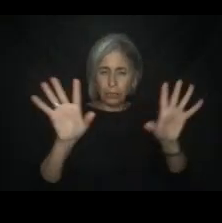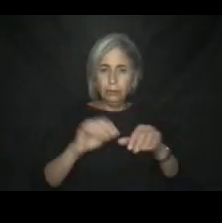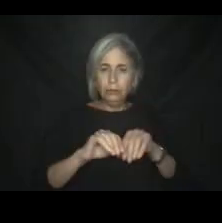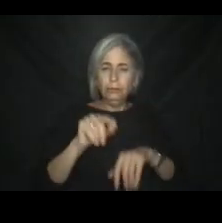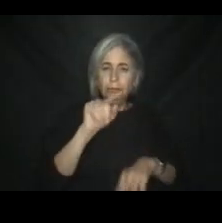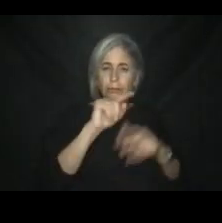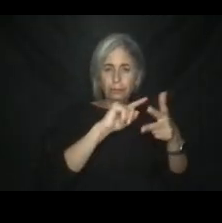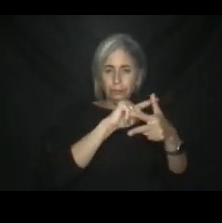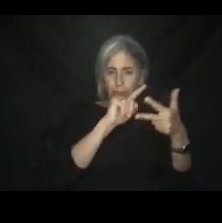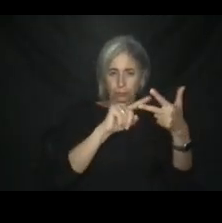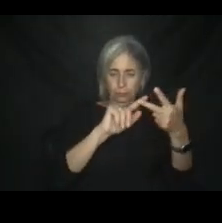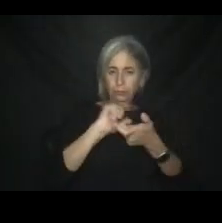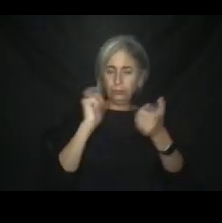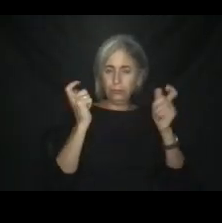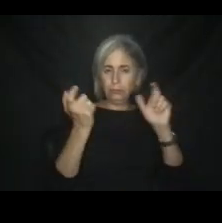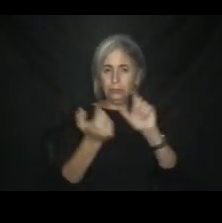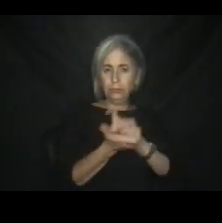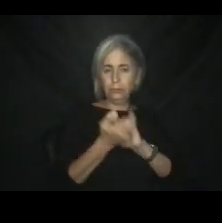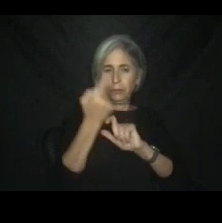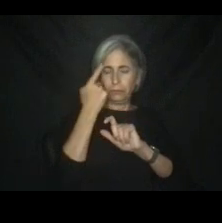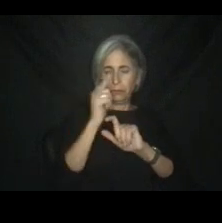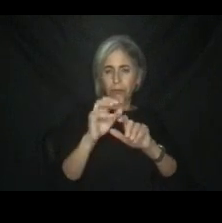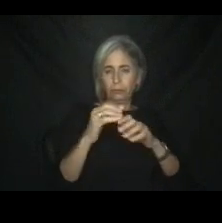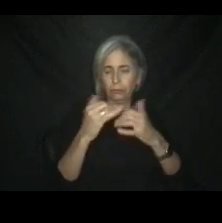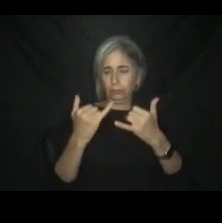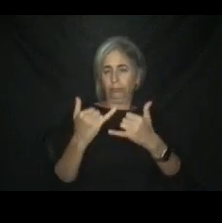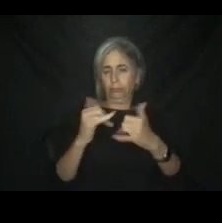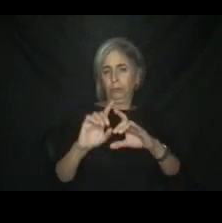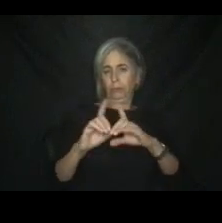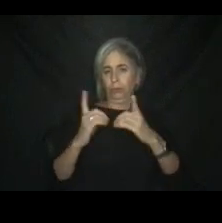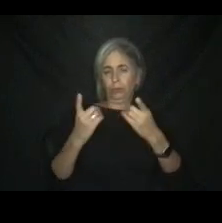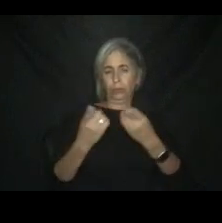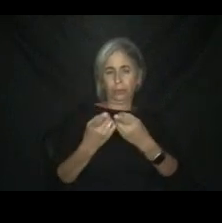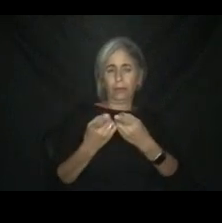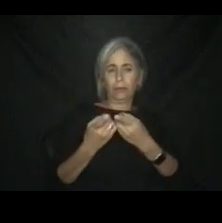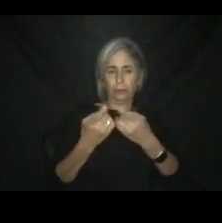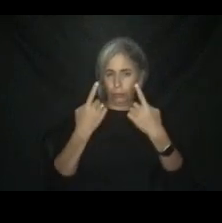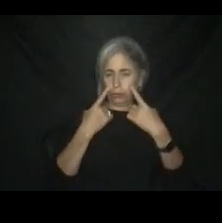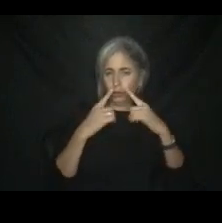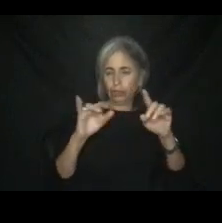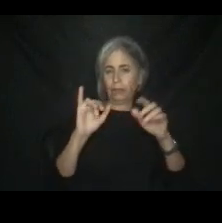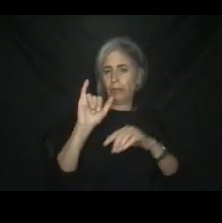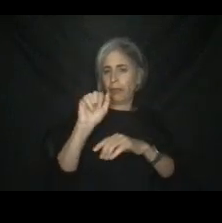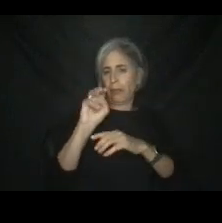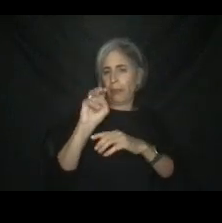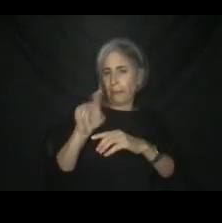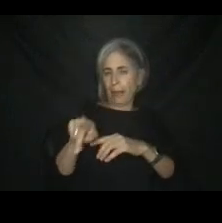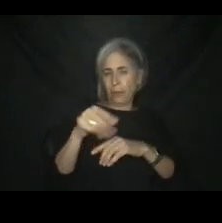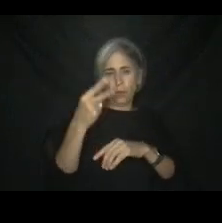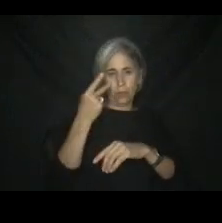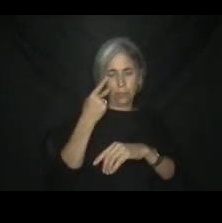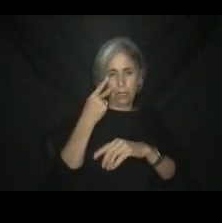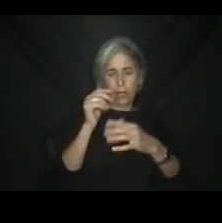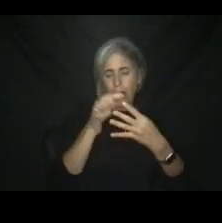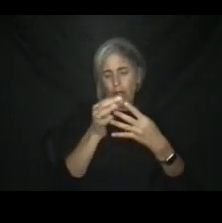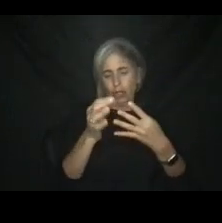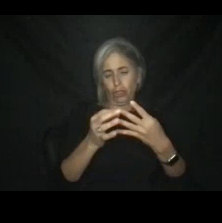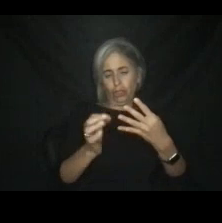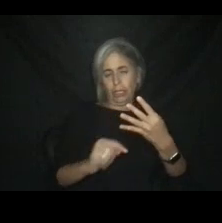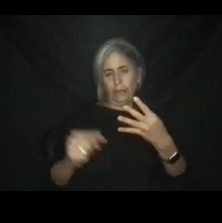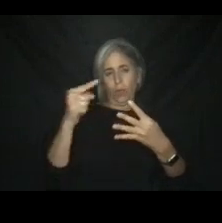just 3 changes from the existing districts to achieve the map that you would see under alternative 1.